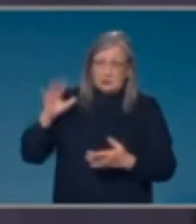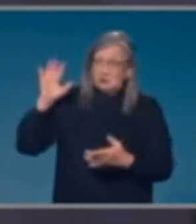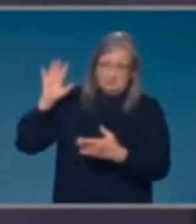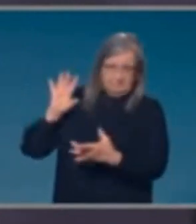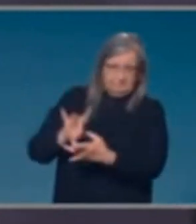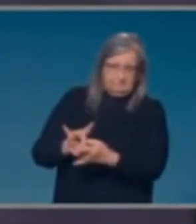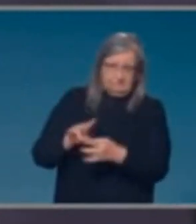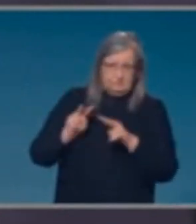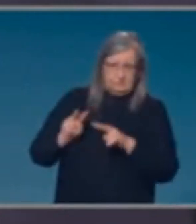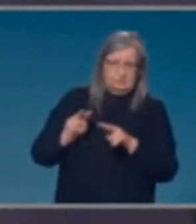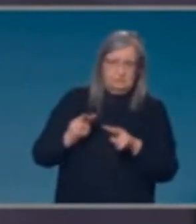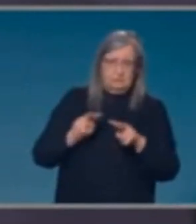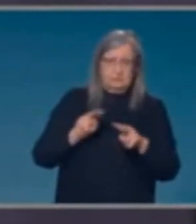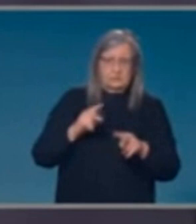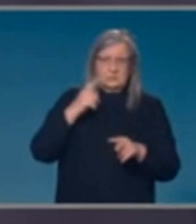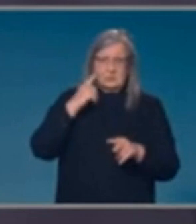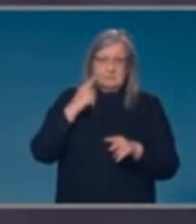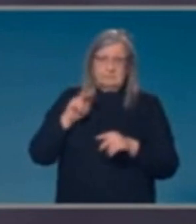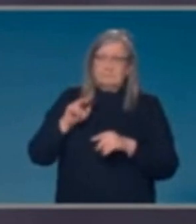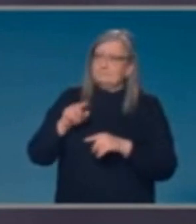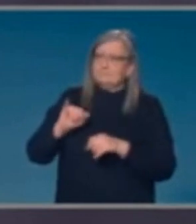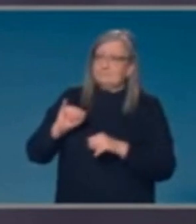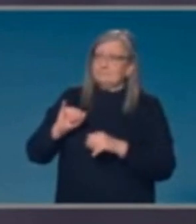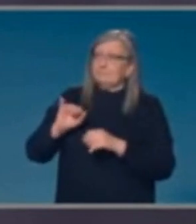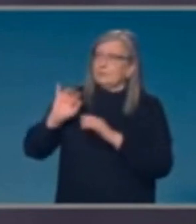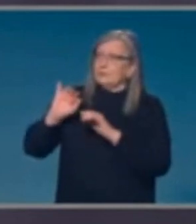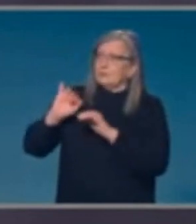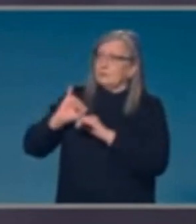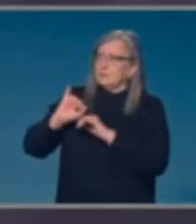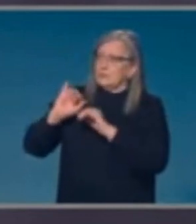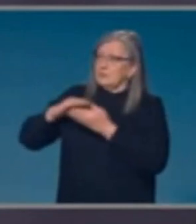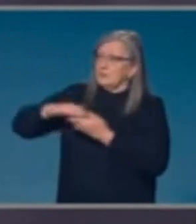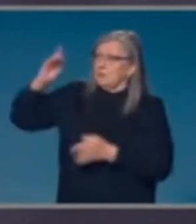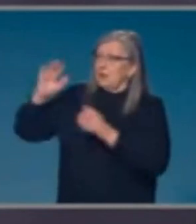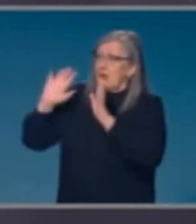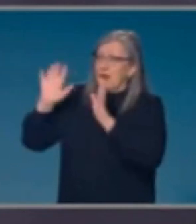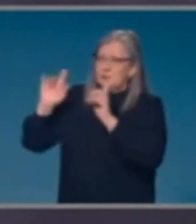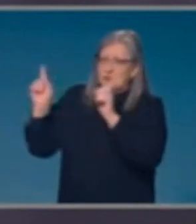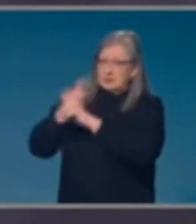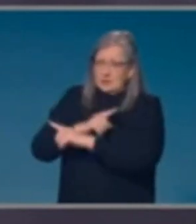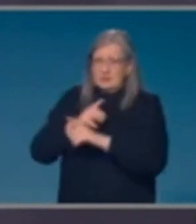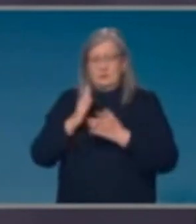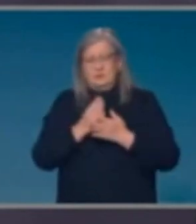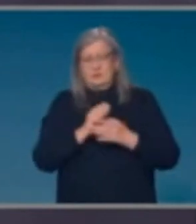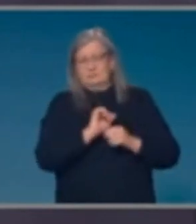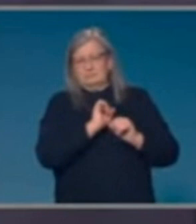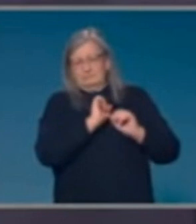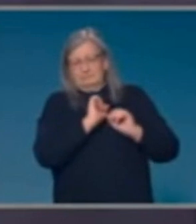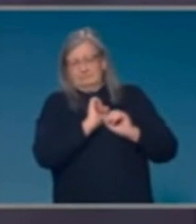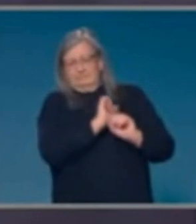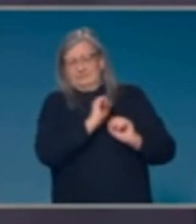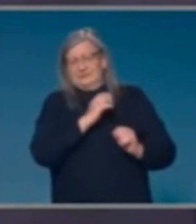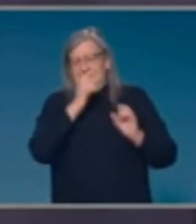ameliorate the increase in that problem. But that's the decisions for the government. I'll leave that to them to make those